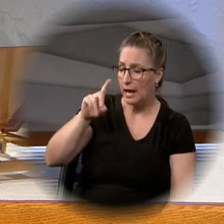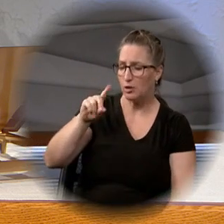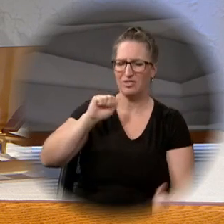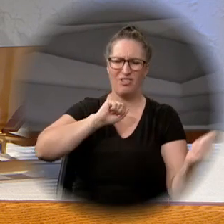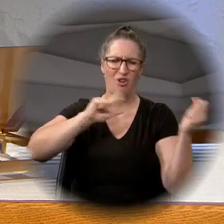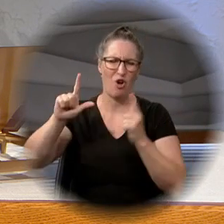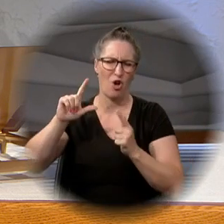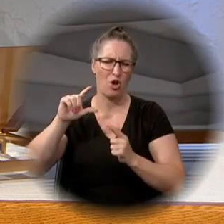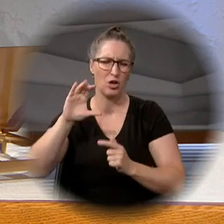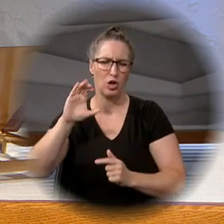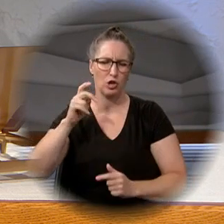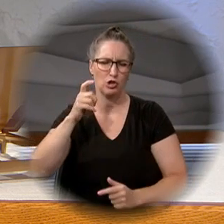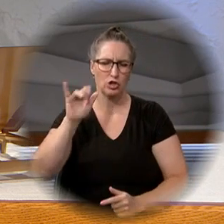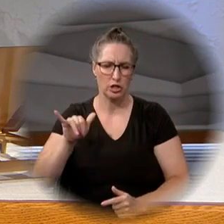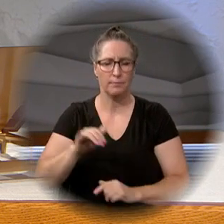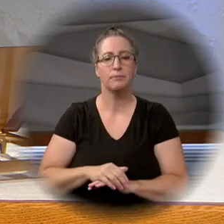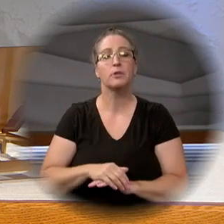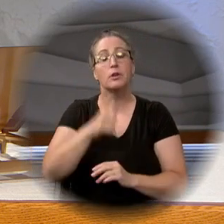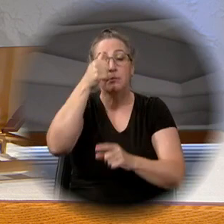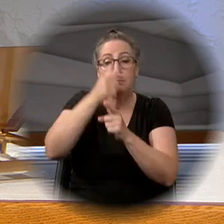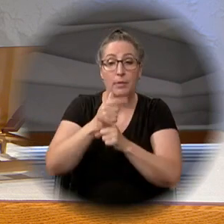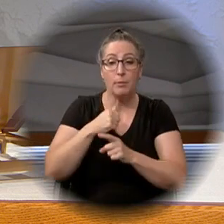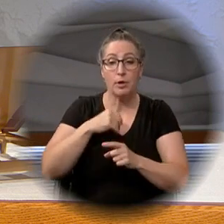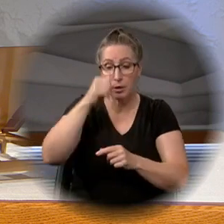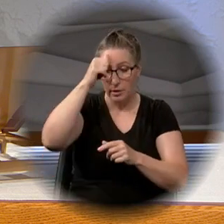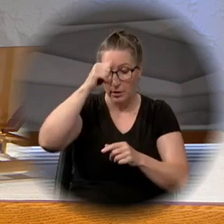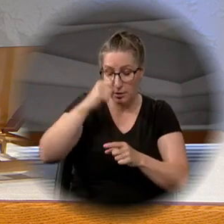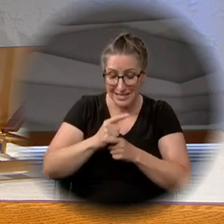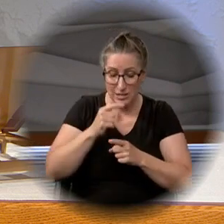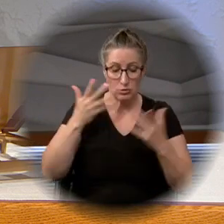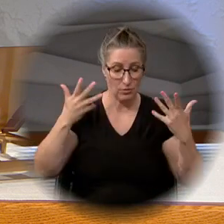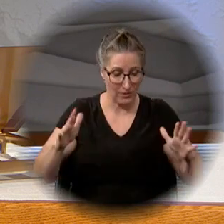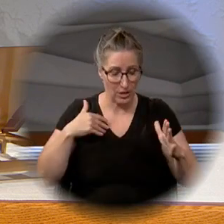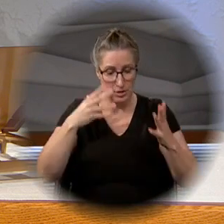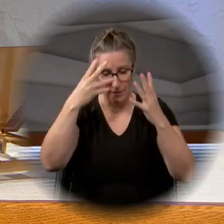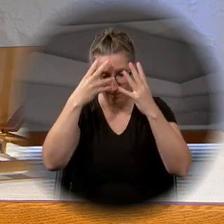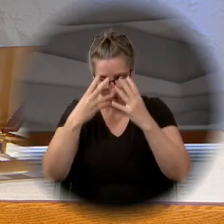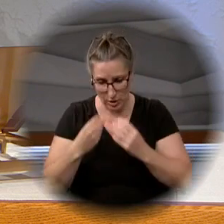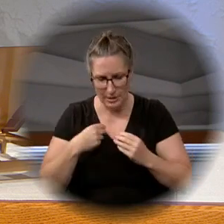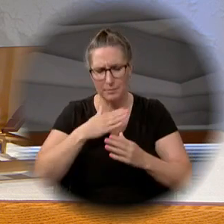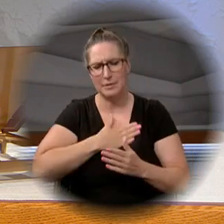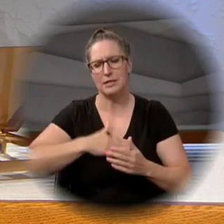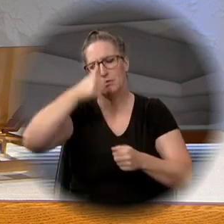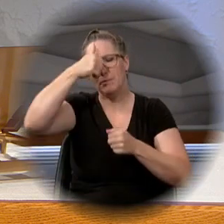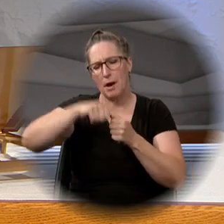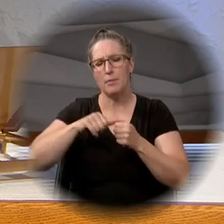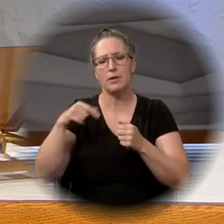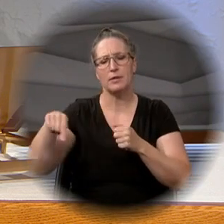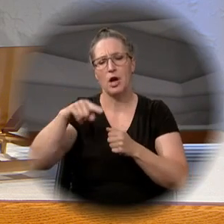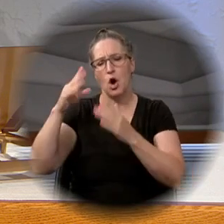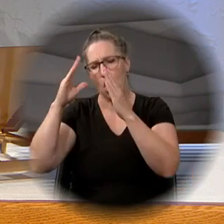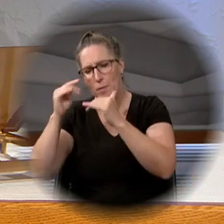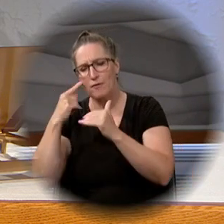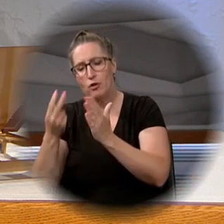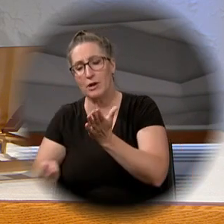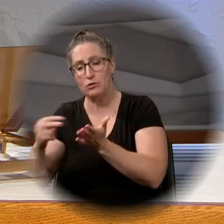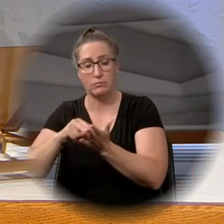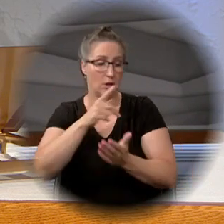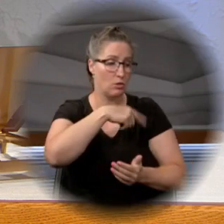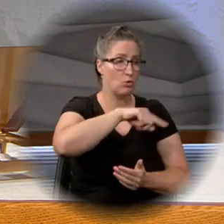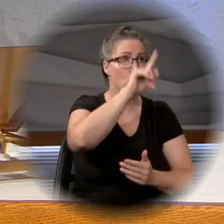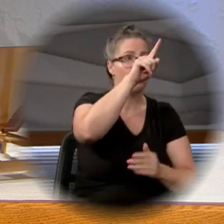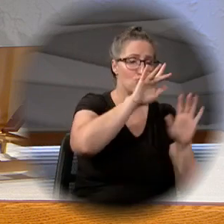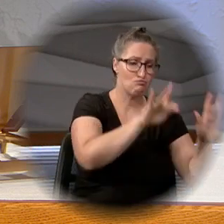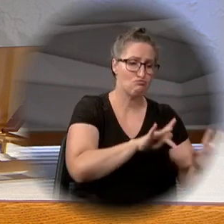clergy. Remember also our brothers and sisters who have fallen asleep in the hope of the resurrection and all who have died in your